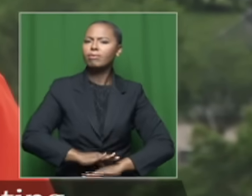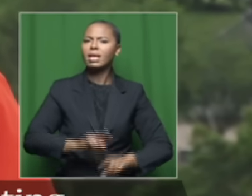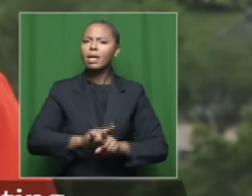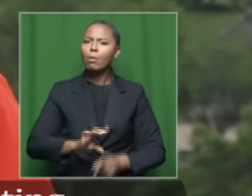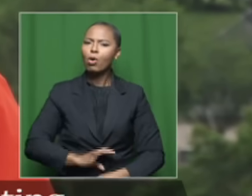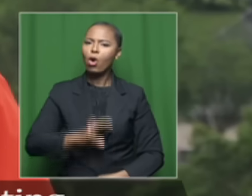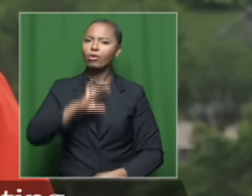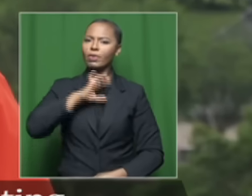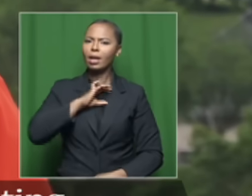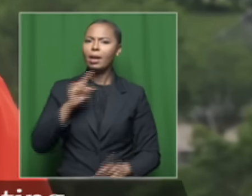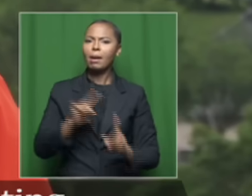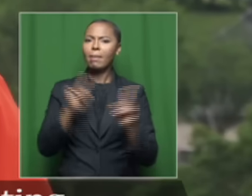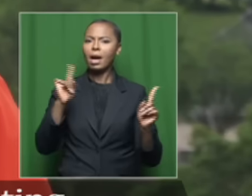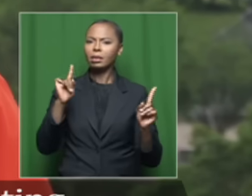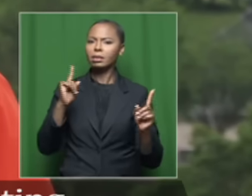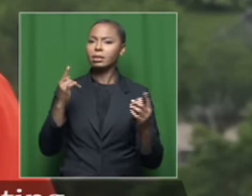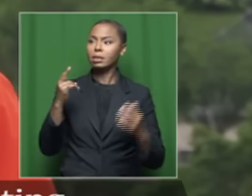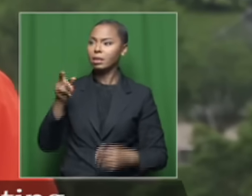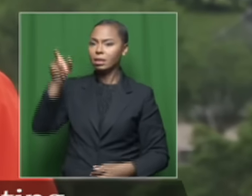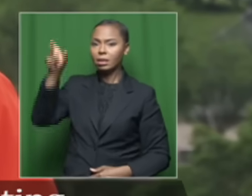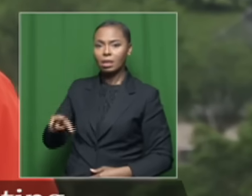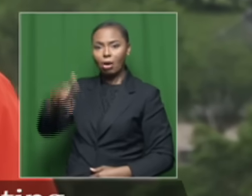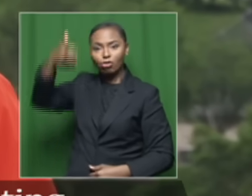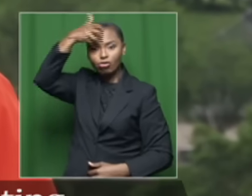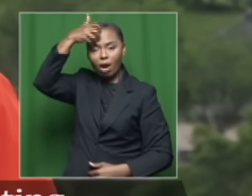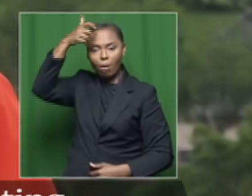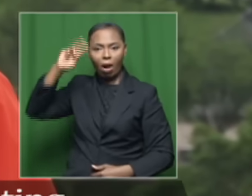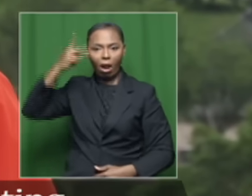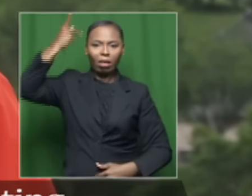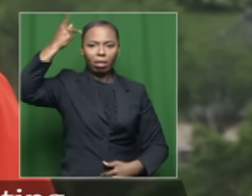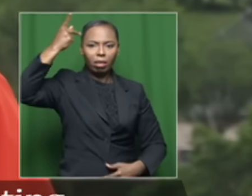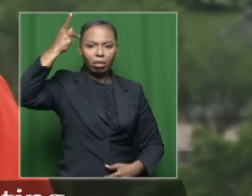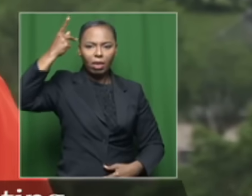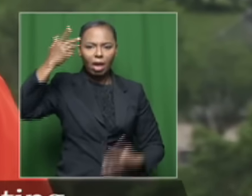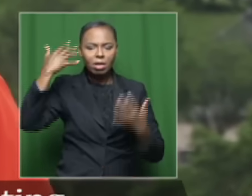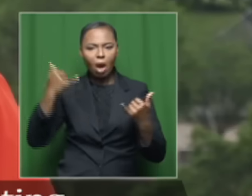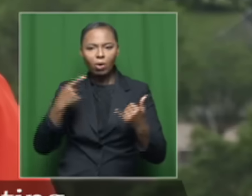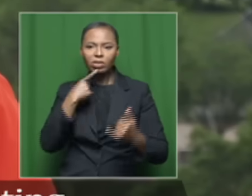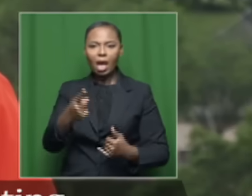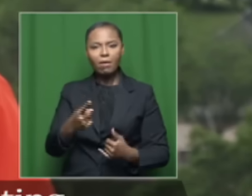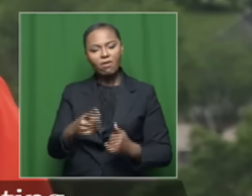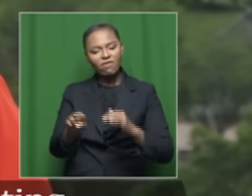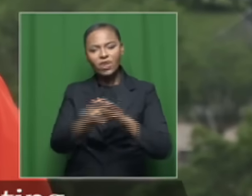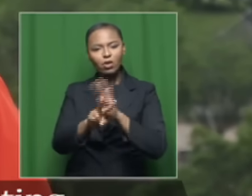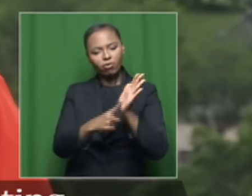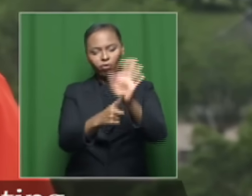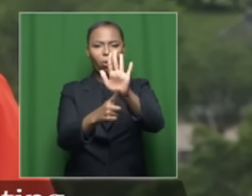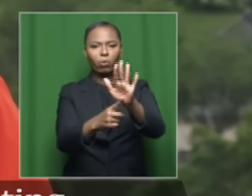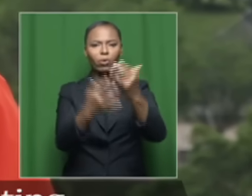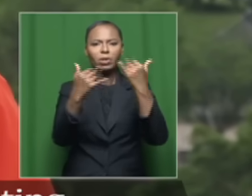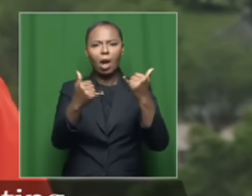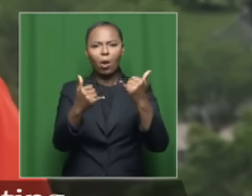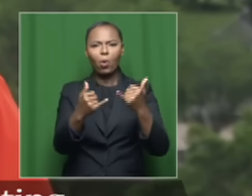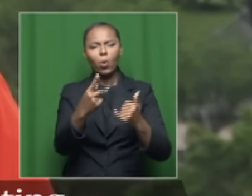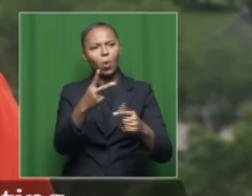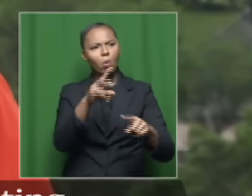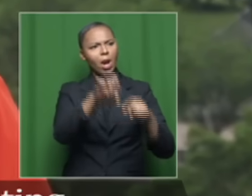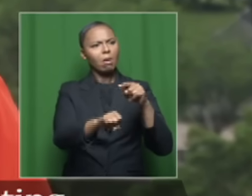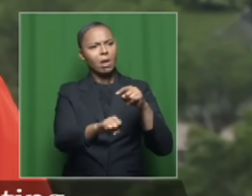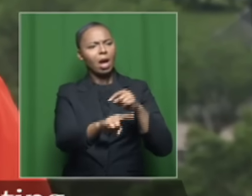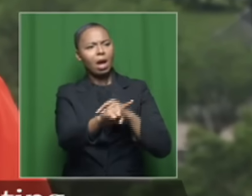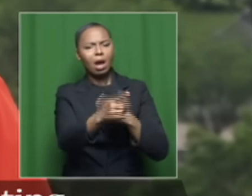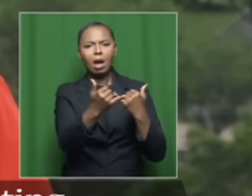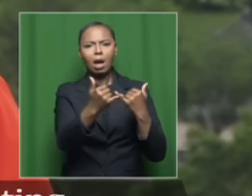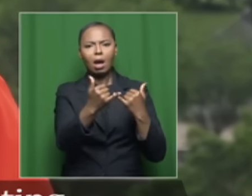But then out of nowhere, Donald Trump began to play this video, which seemed to be news clips or a documentary.